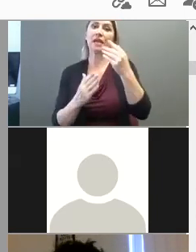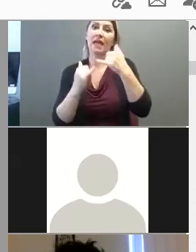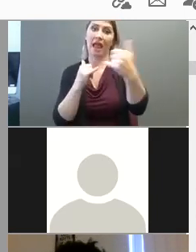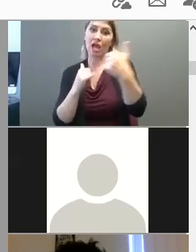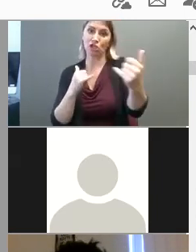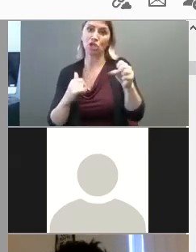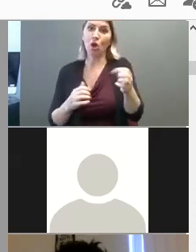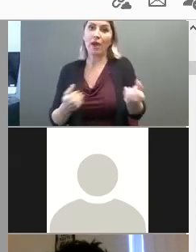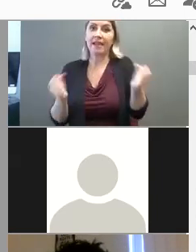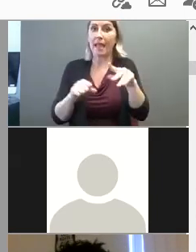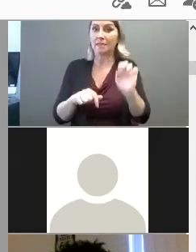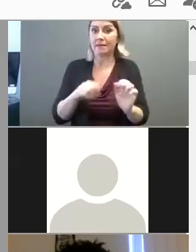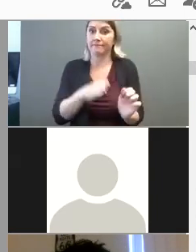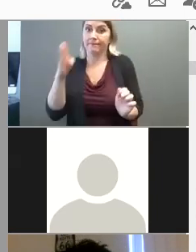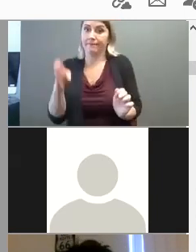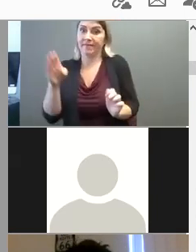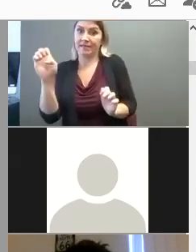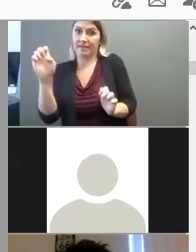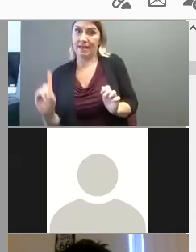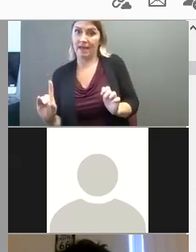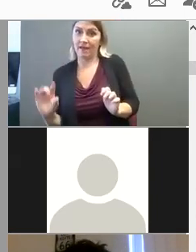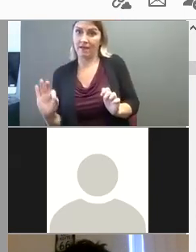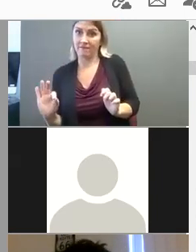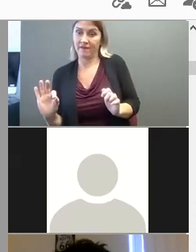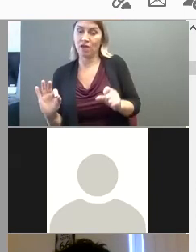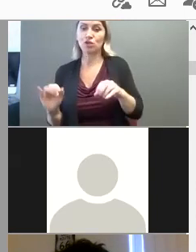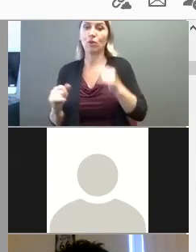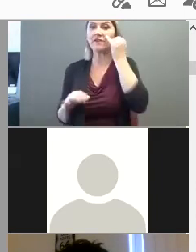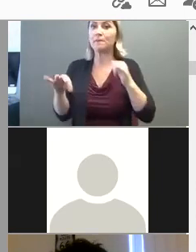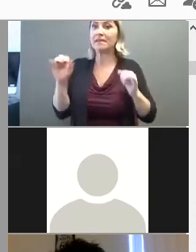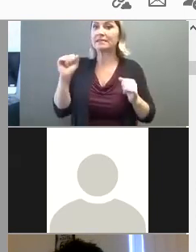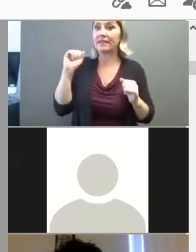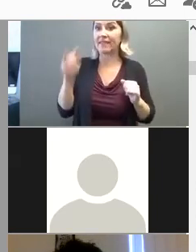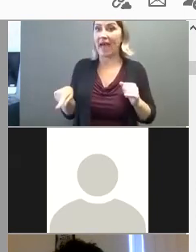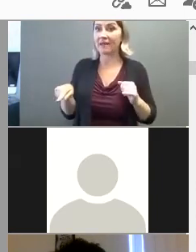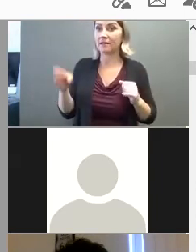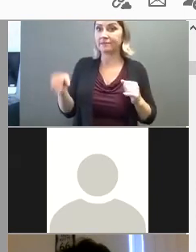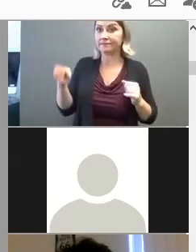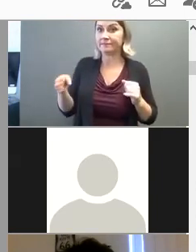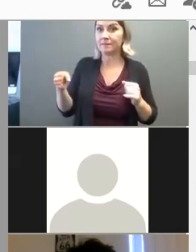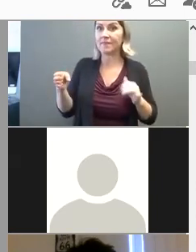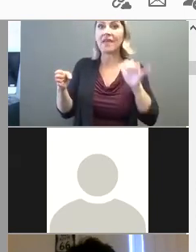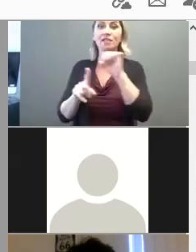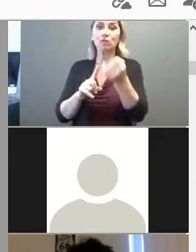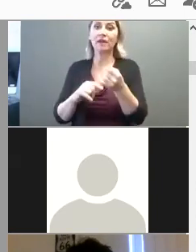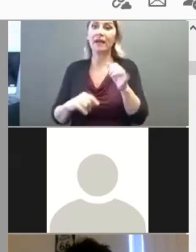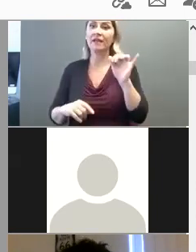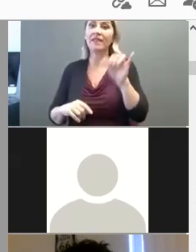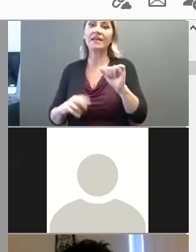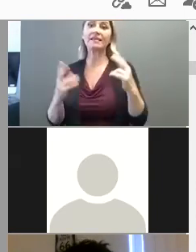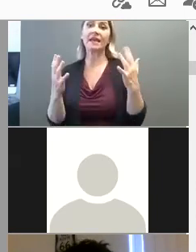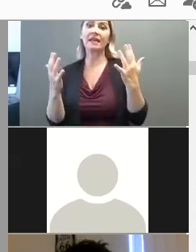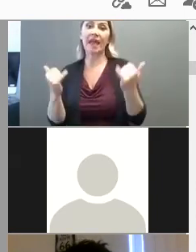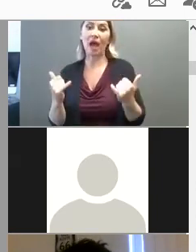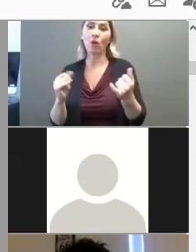this particular edge, right? So if it picks this particular edge, in that scenario, this is now a disjoint